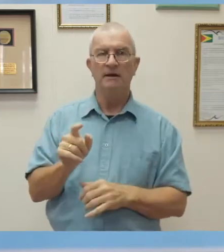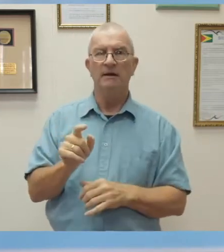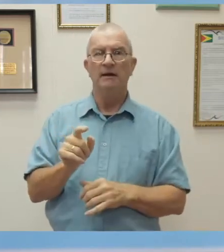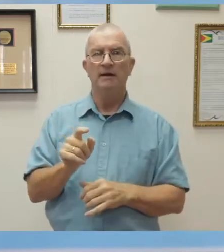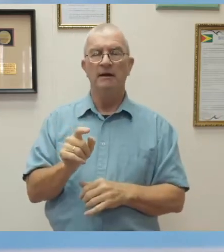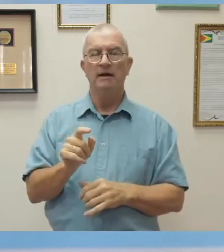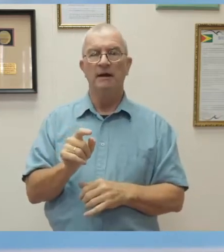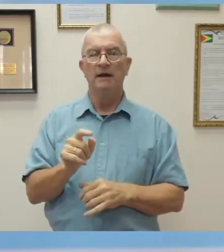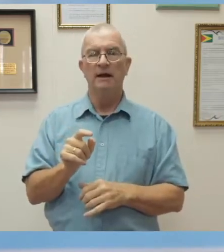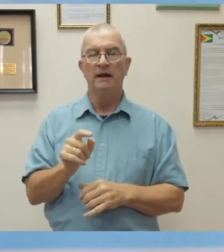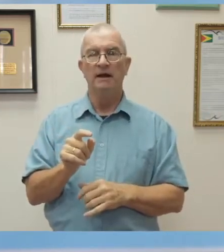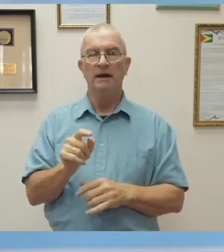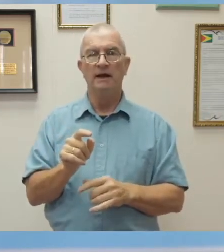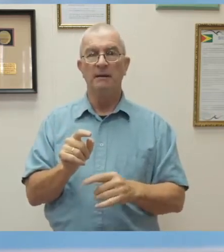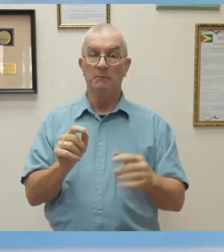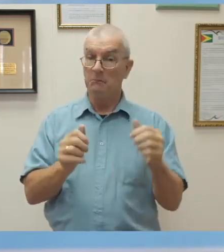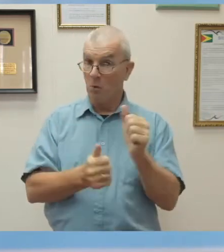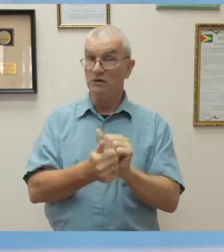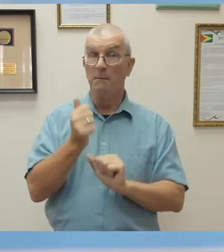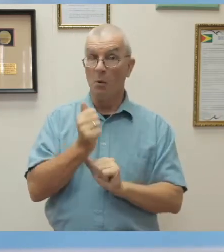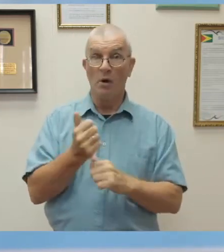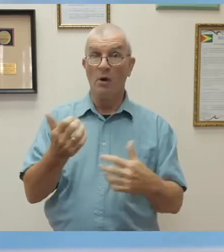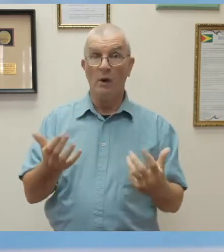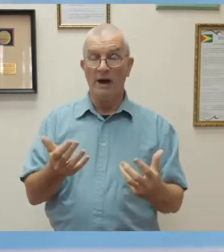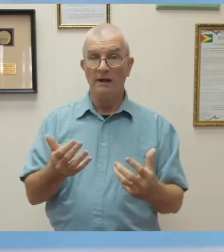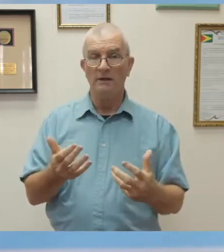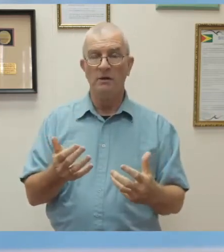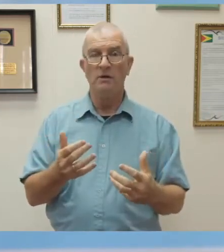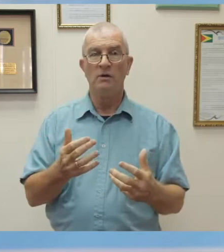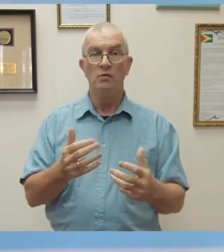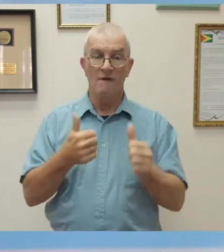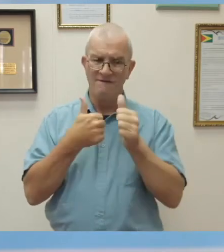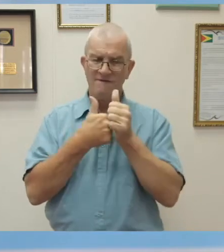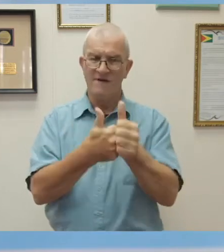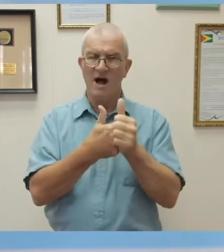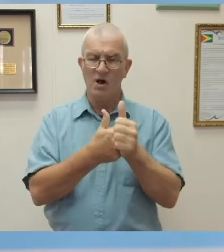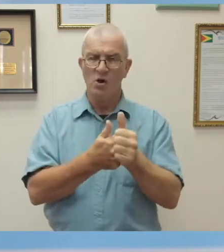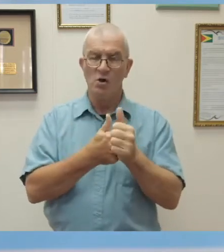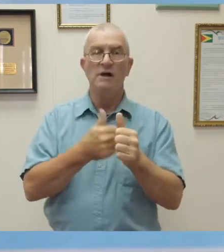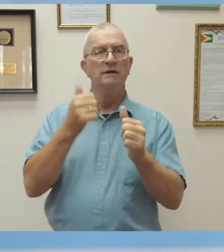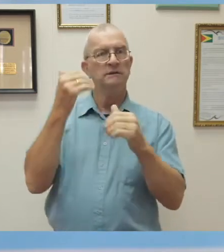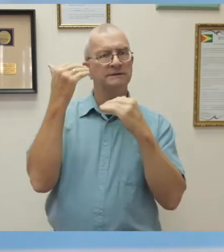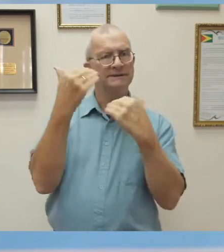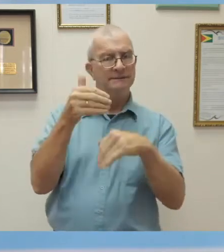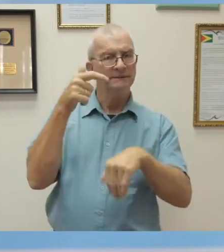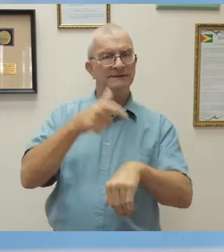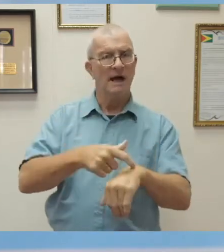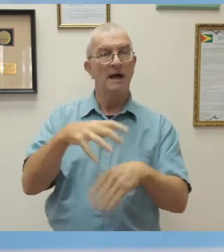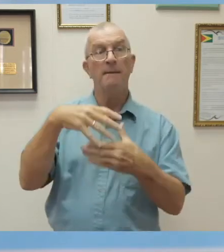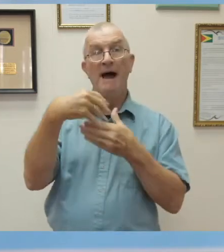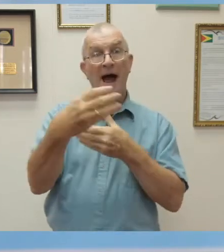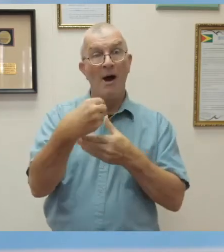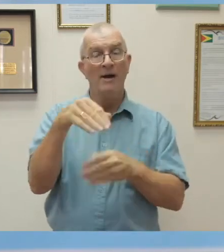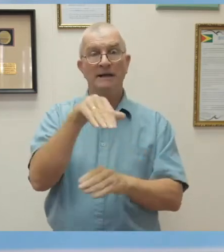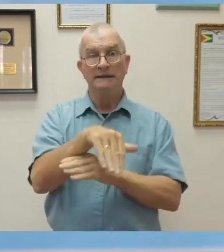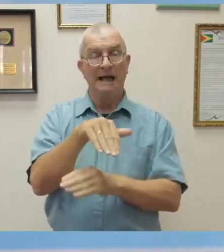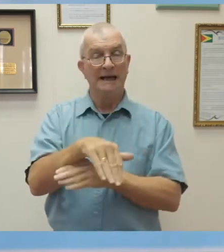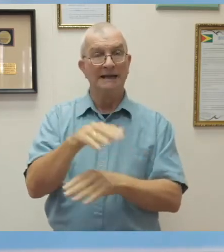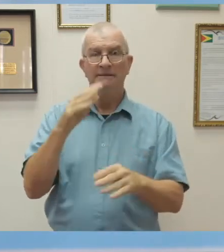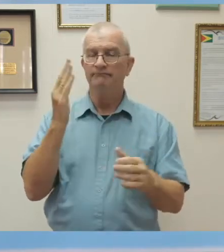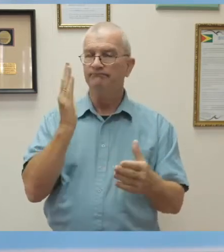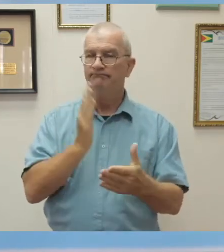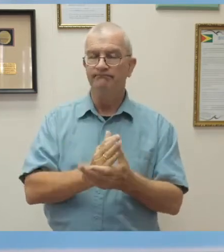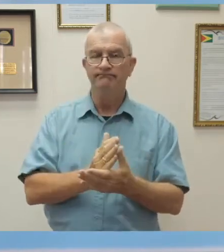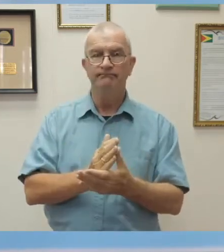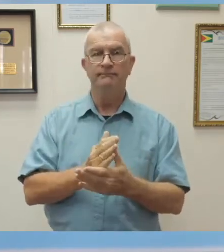you are in public, but most importantly, that you follow the curfew and other measures that the